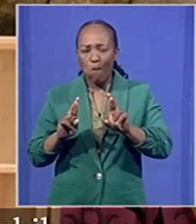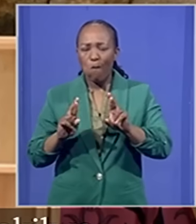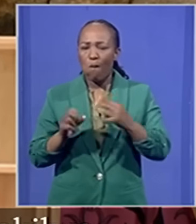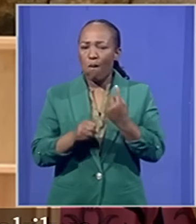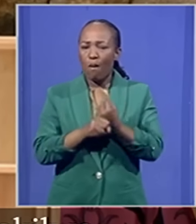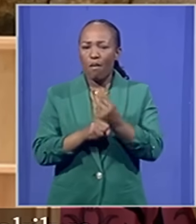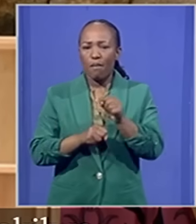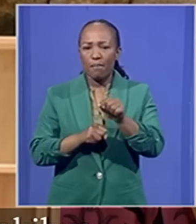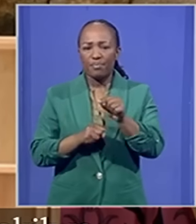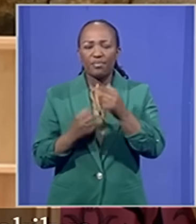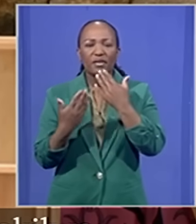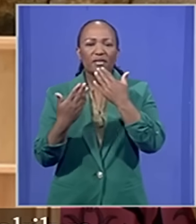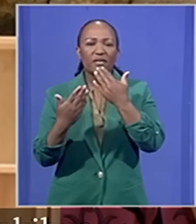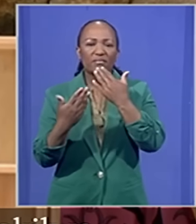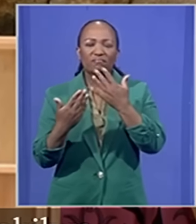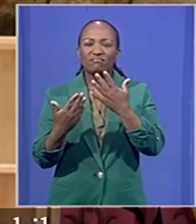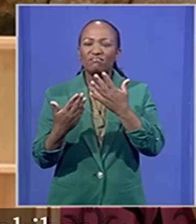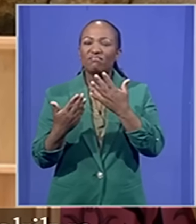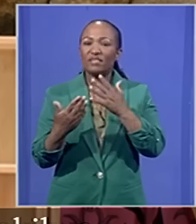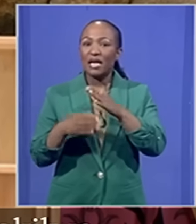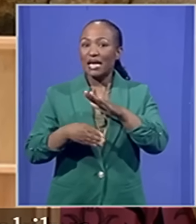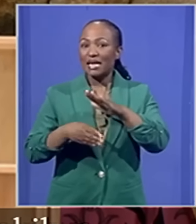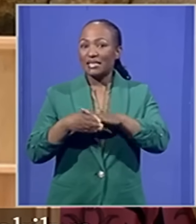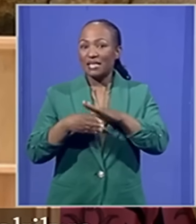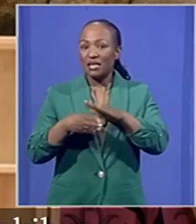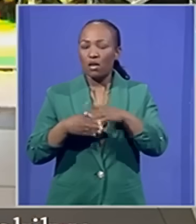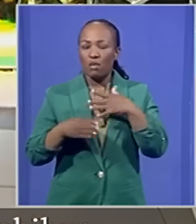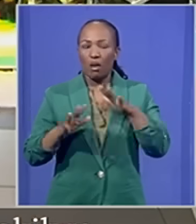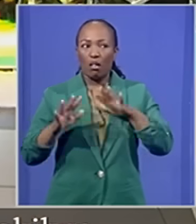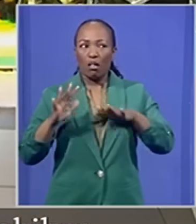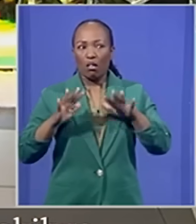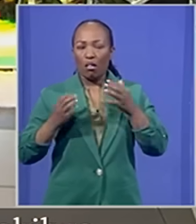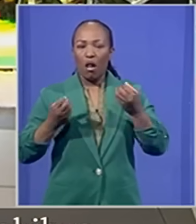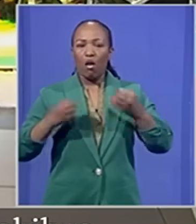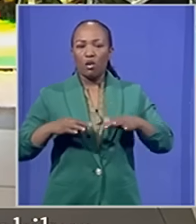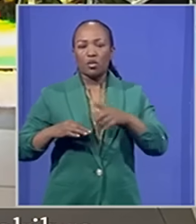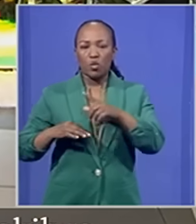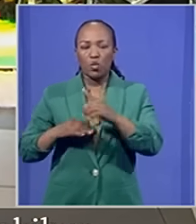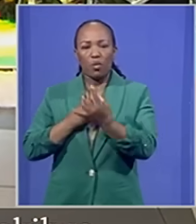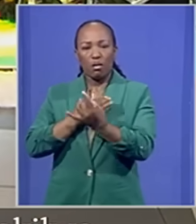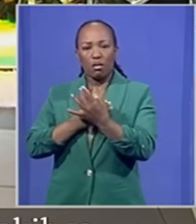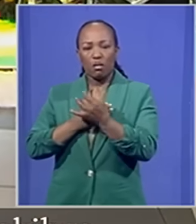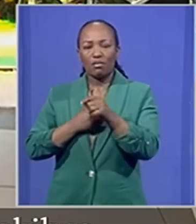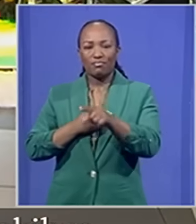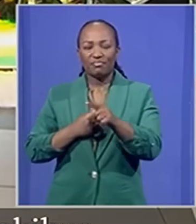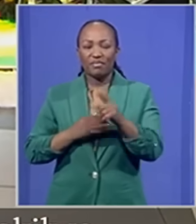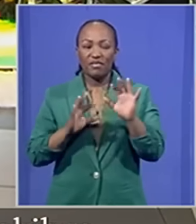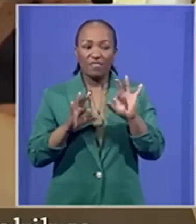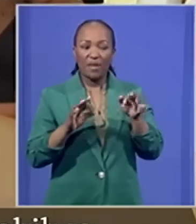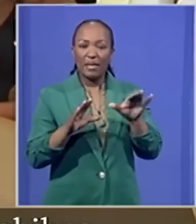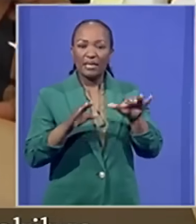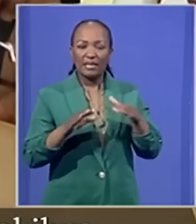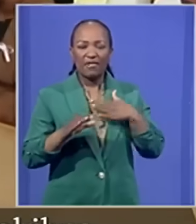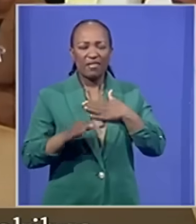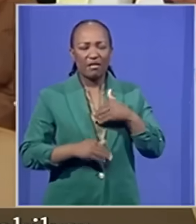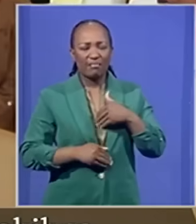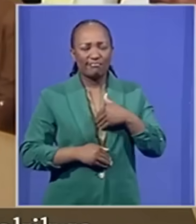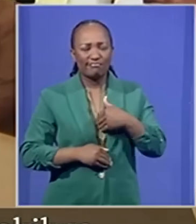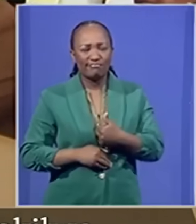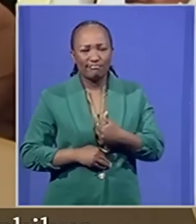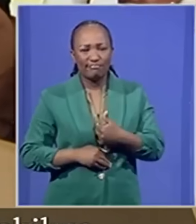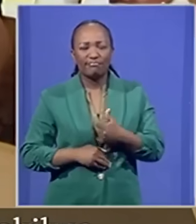Thank you for being the voice of reason sometimes when I felt lost. Ba lelapa la ga Madia ba re ba utlwile botlhoko thata.